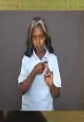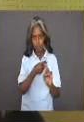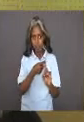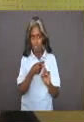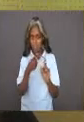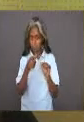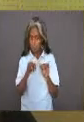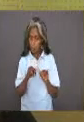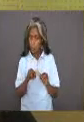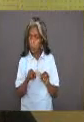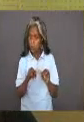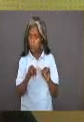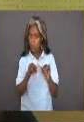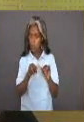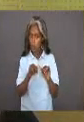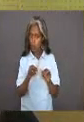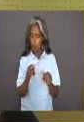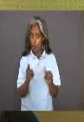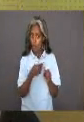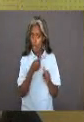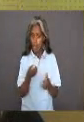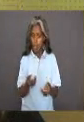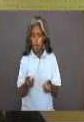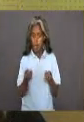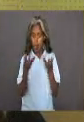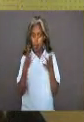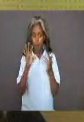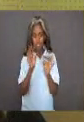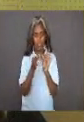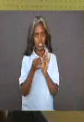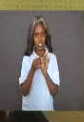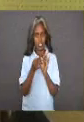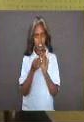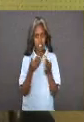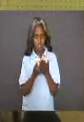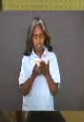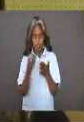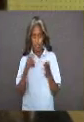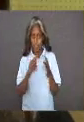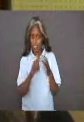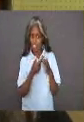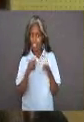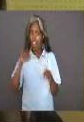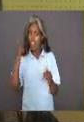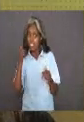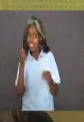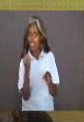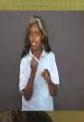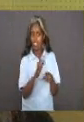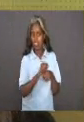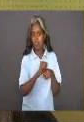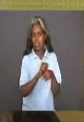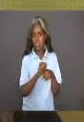Let us continue with one more definition before we conduct another activity.